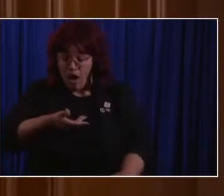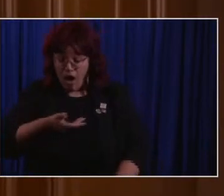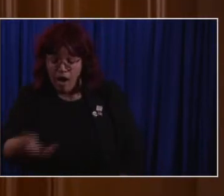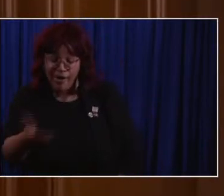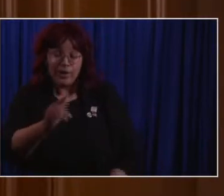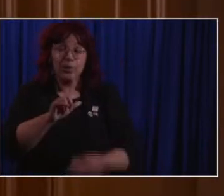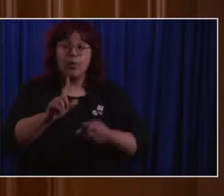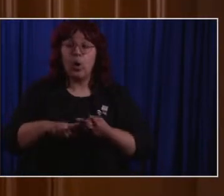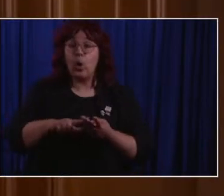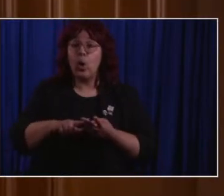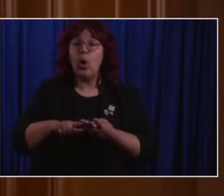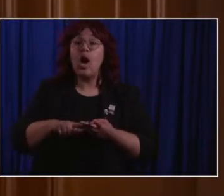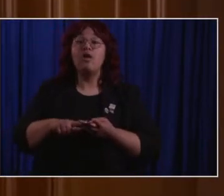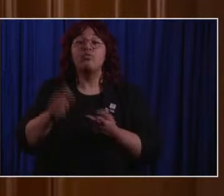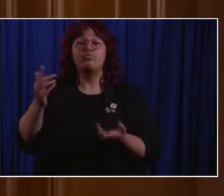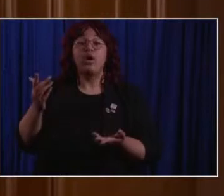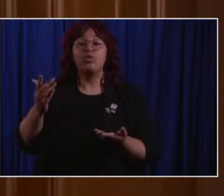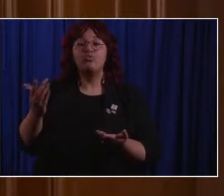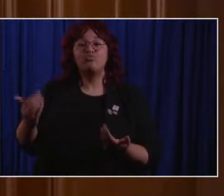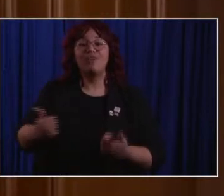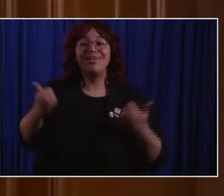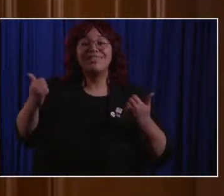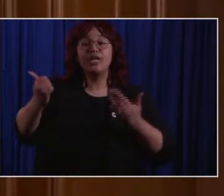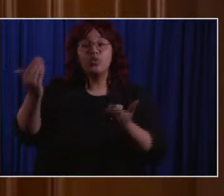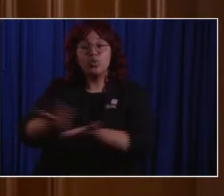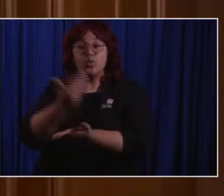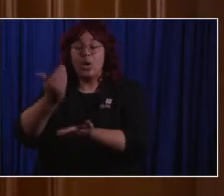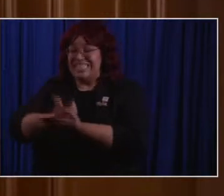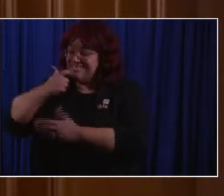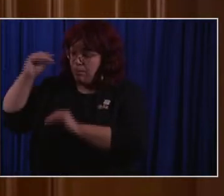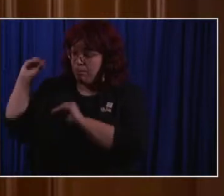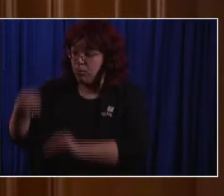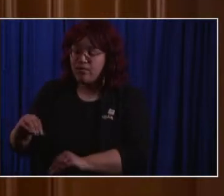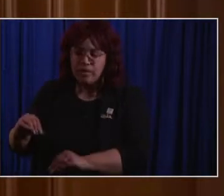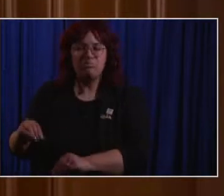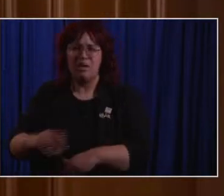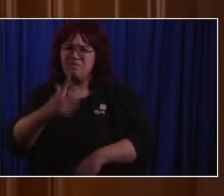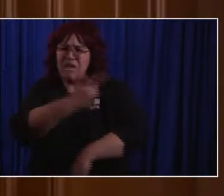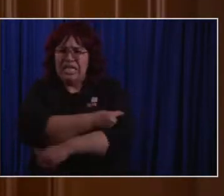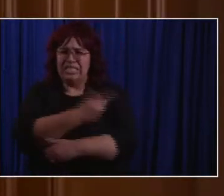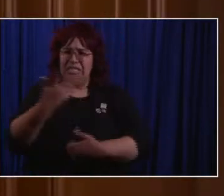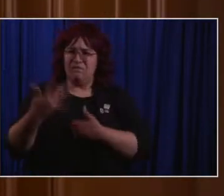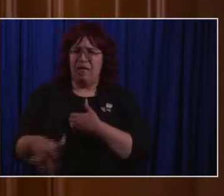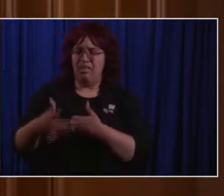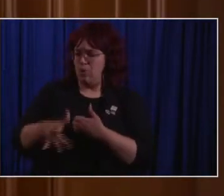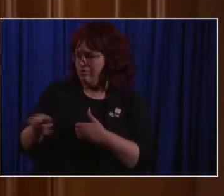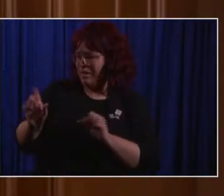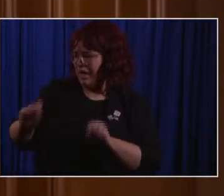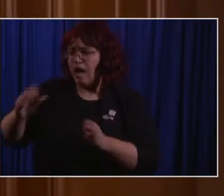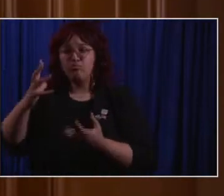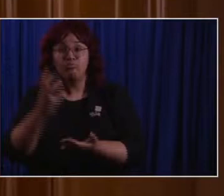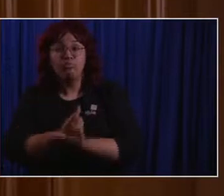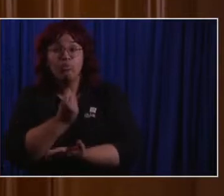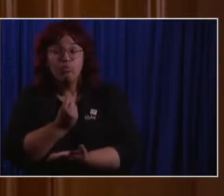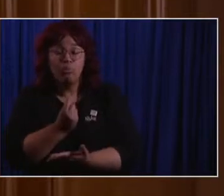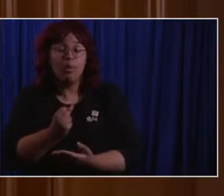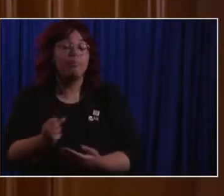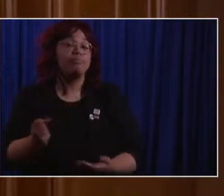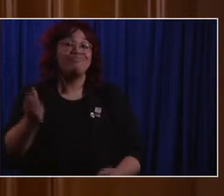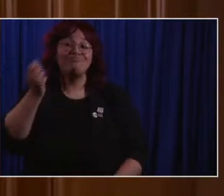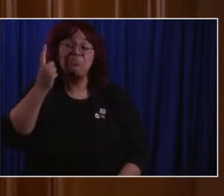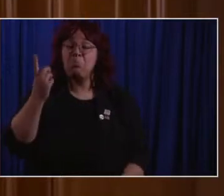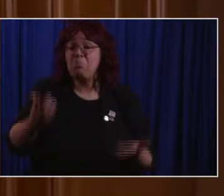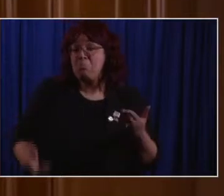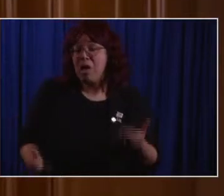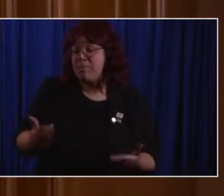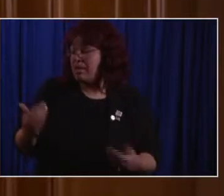can be vaccinated. Same is true if someone is a resident and they've changed their mind and now they decide I